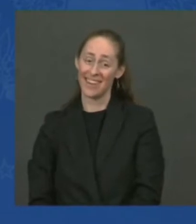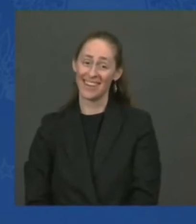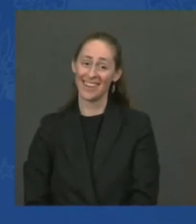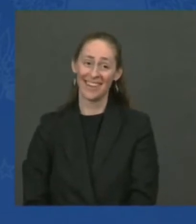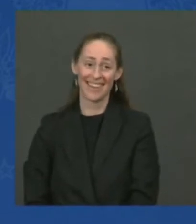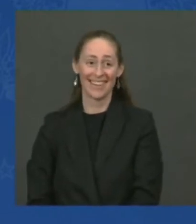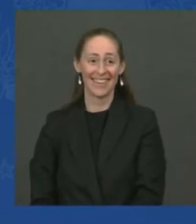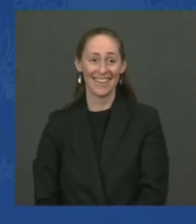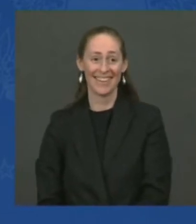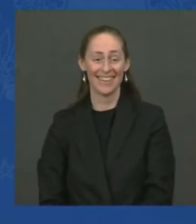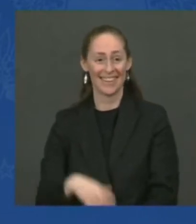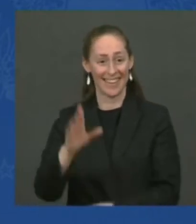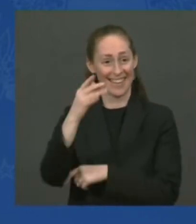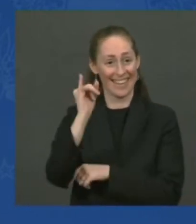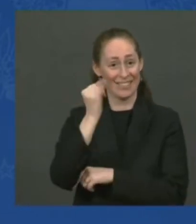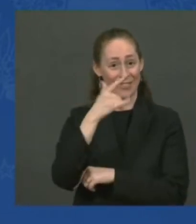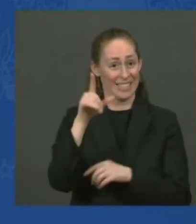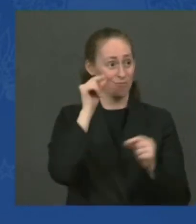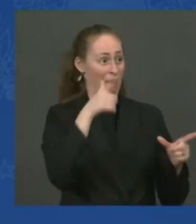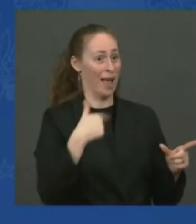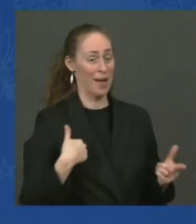Jill is very surprised I'm standing here.